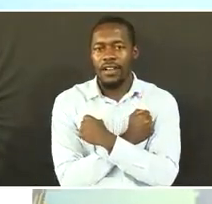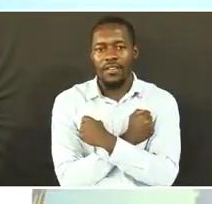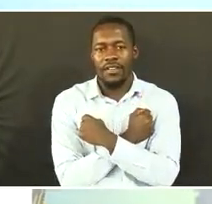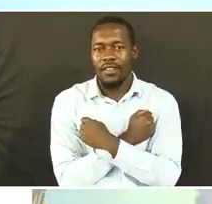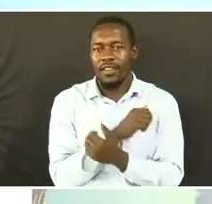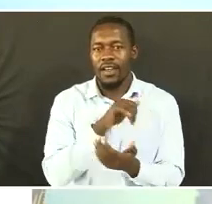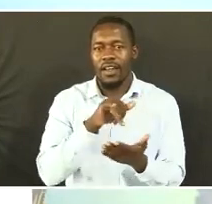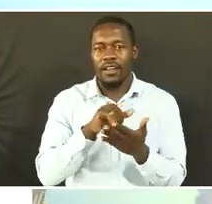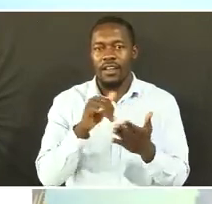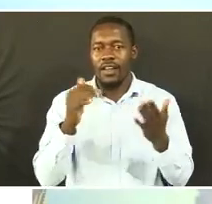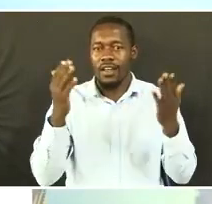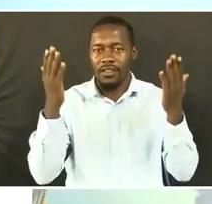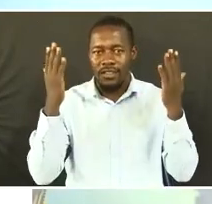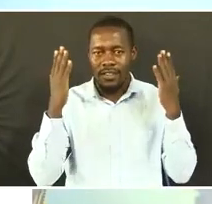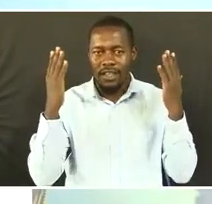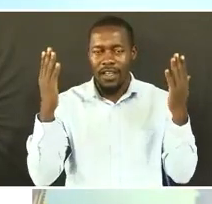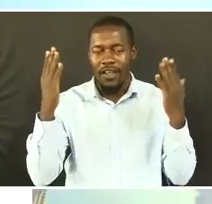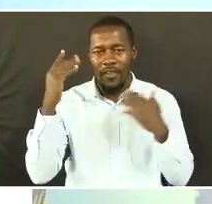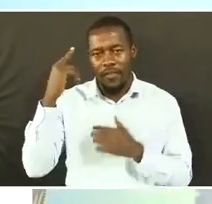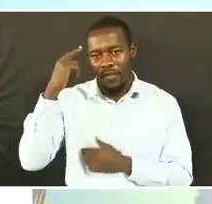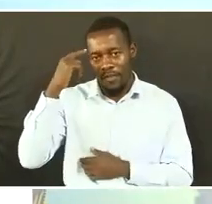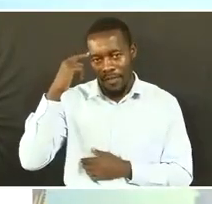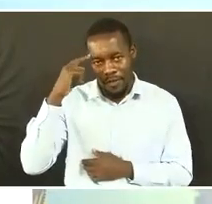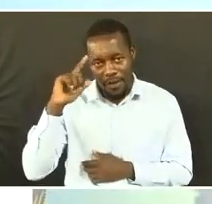lasting as